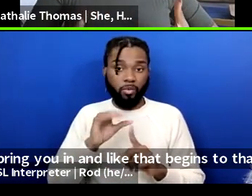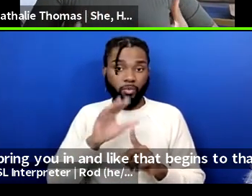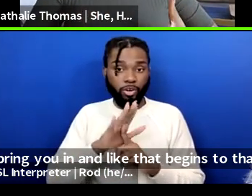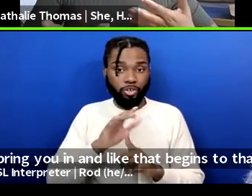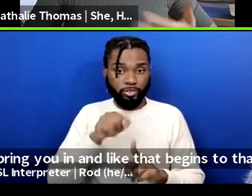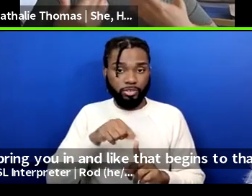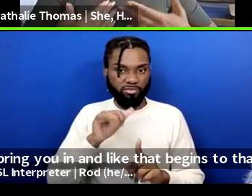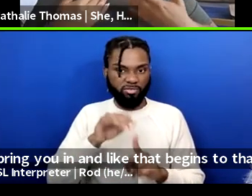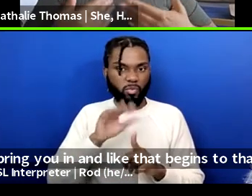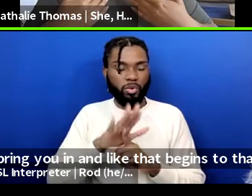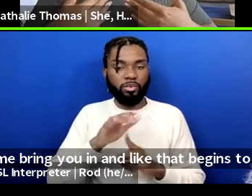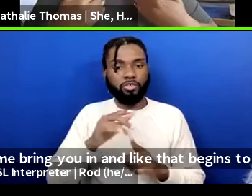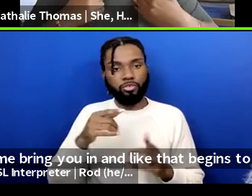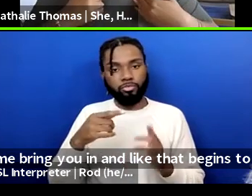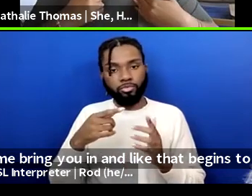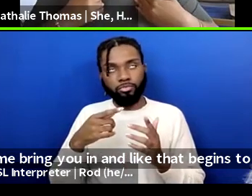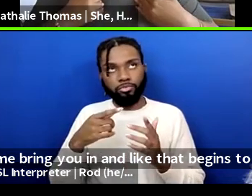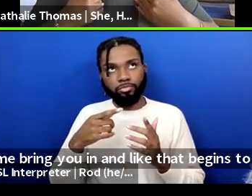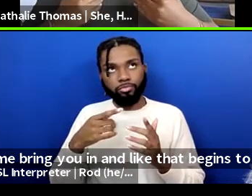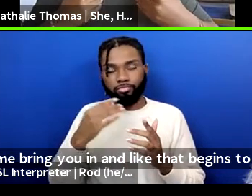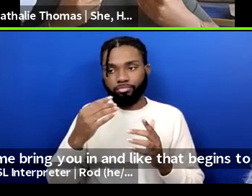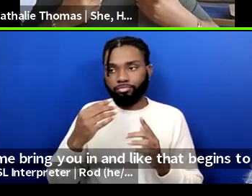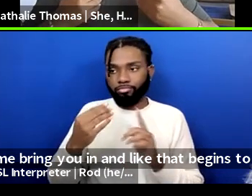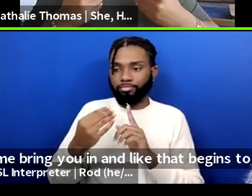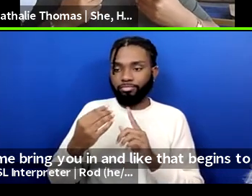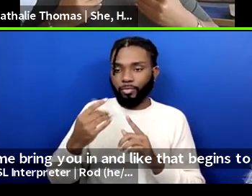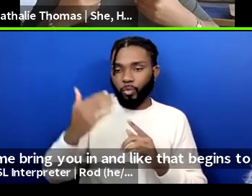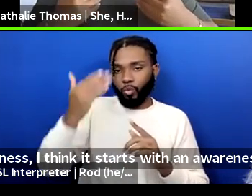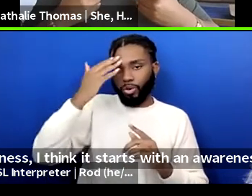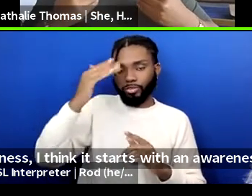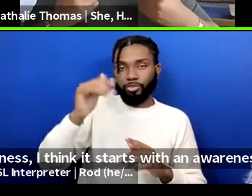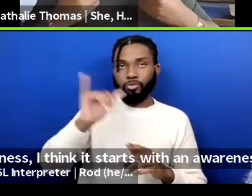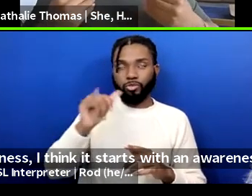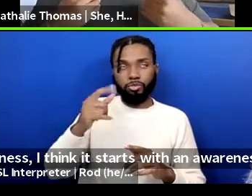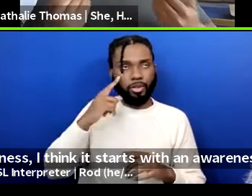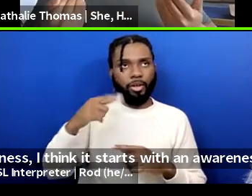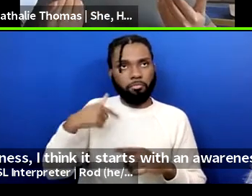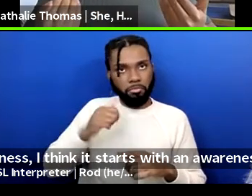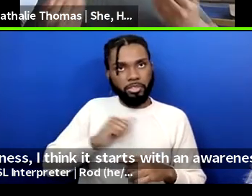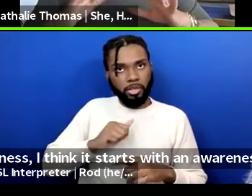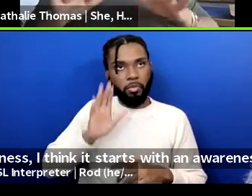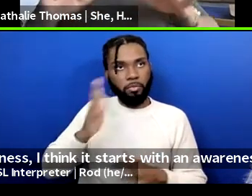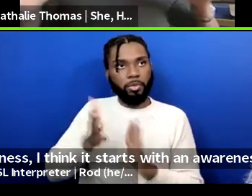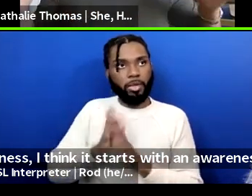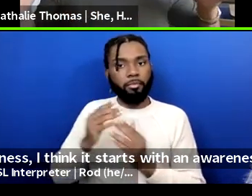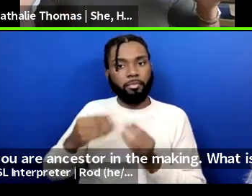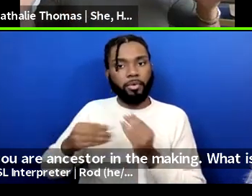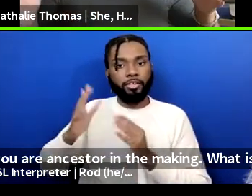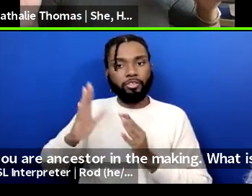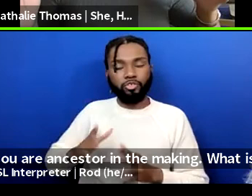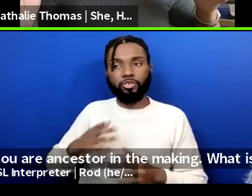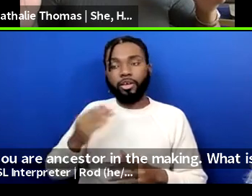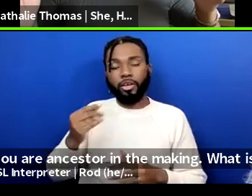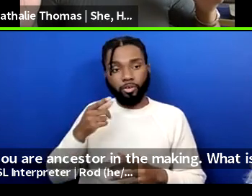an awareness that like you are an ancestor in the making. What is your legacy going to be with the people that you reverberate